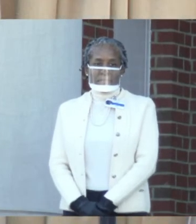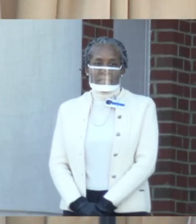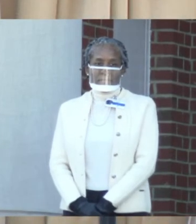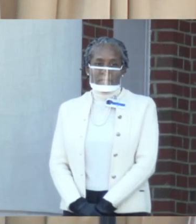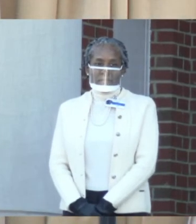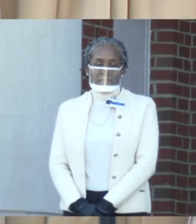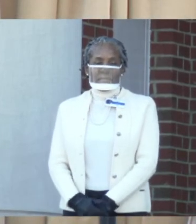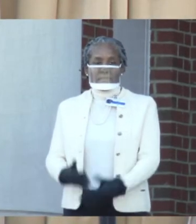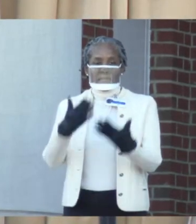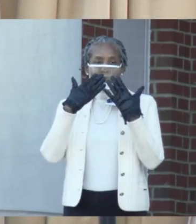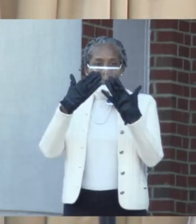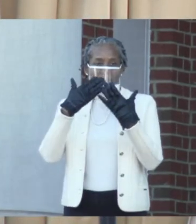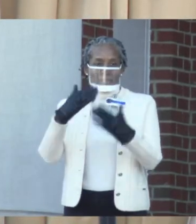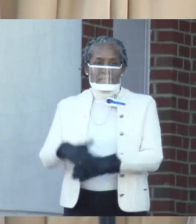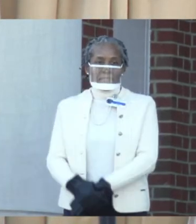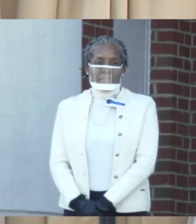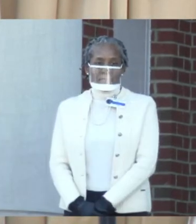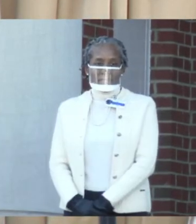Thank you.